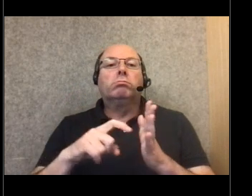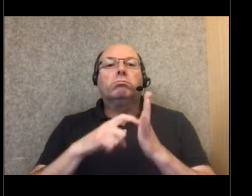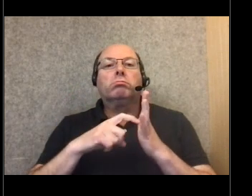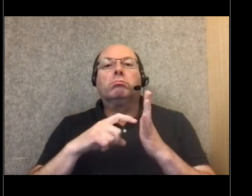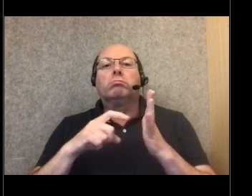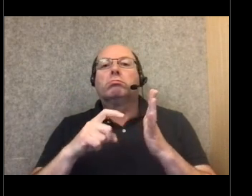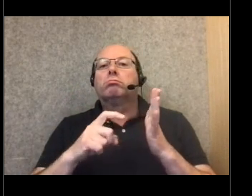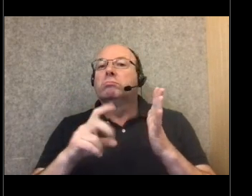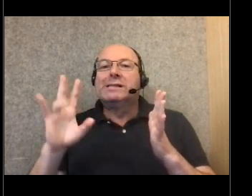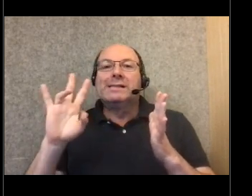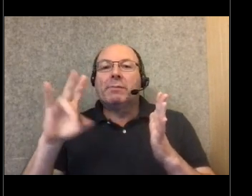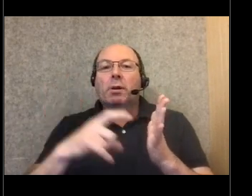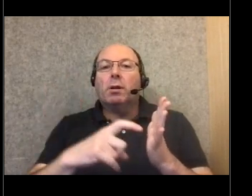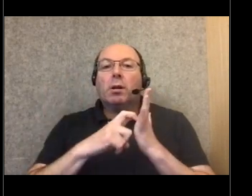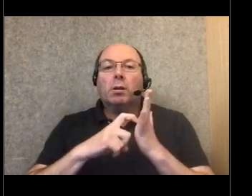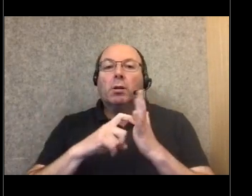13,